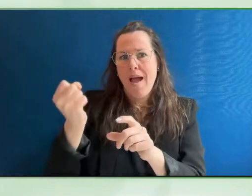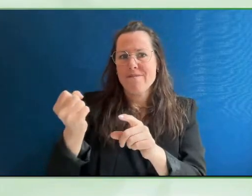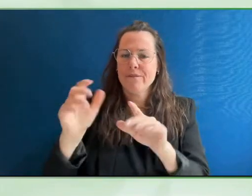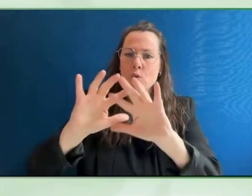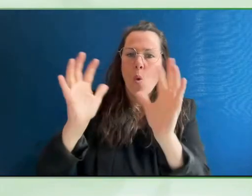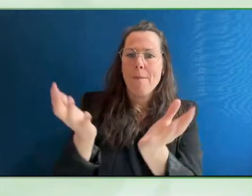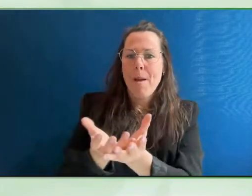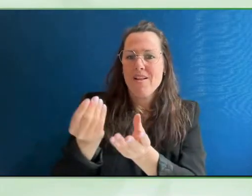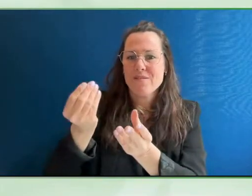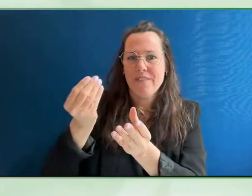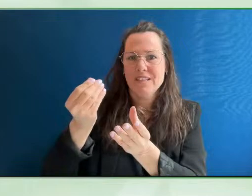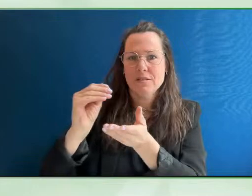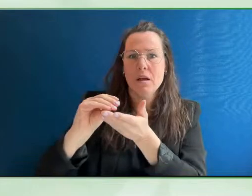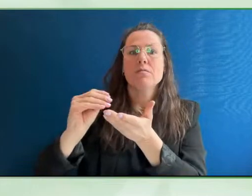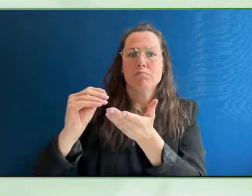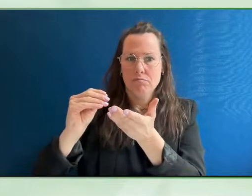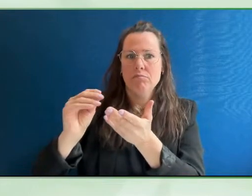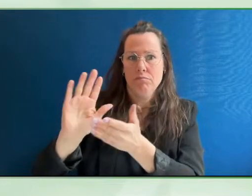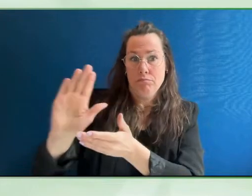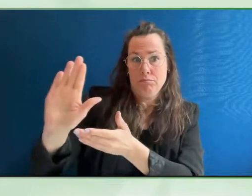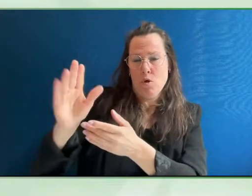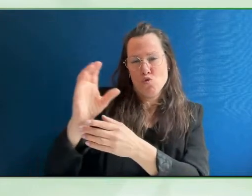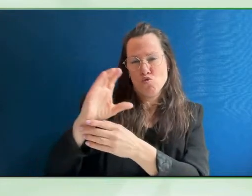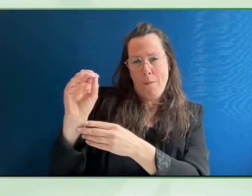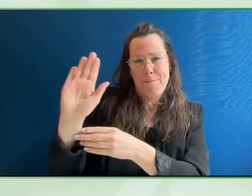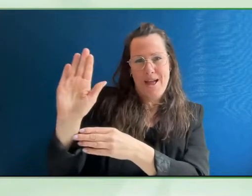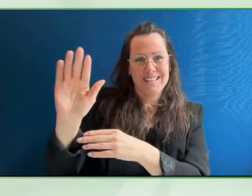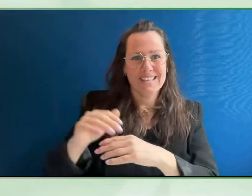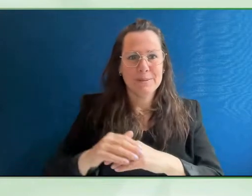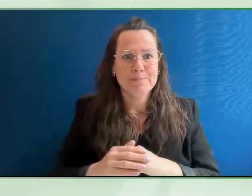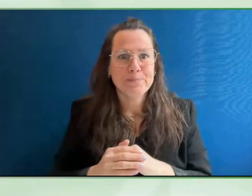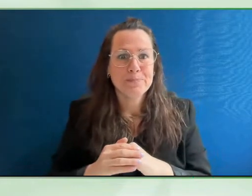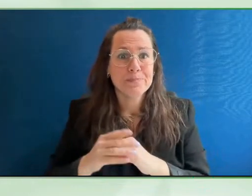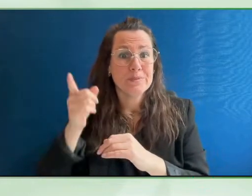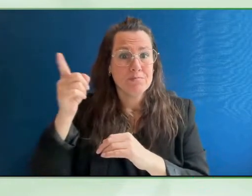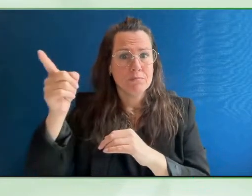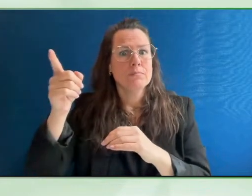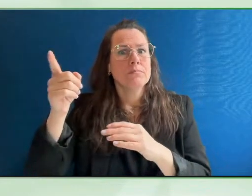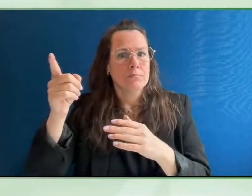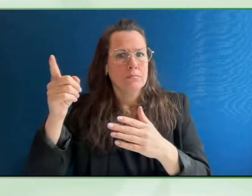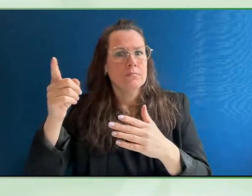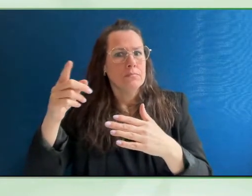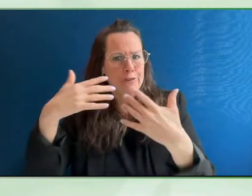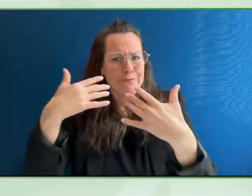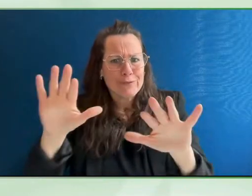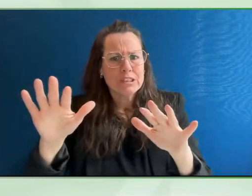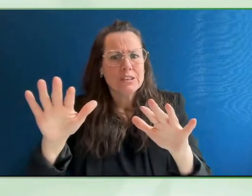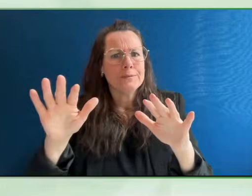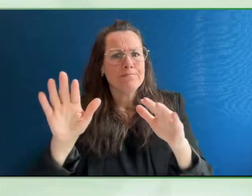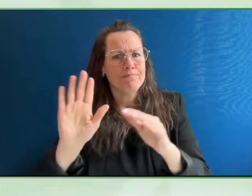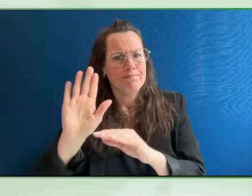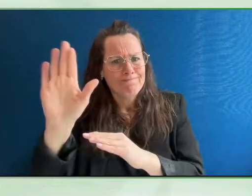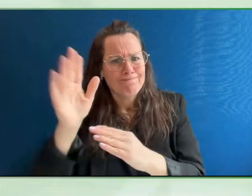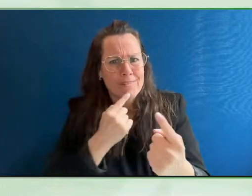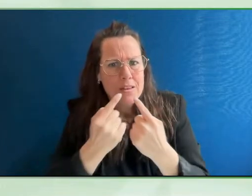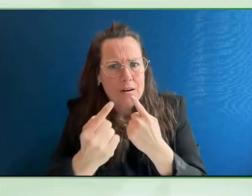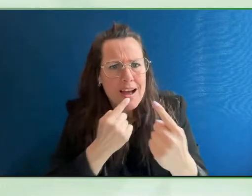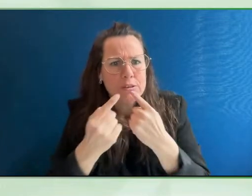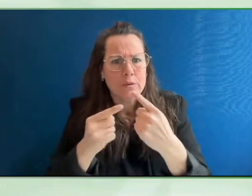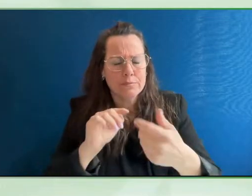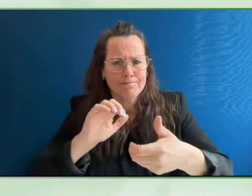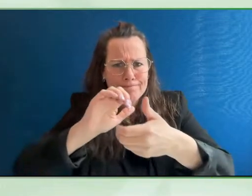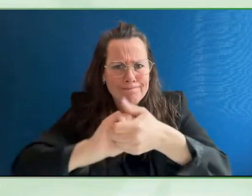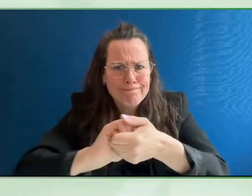their early career access programs. The neat thing about using film as a medium instead of a lecture